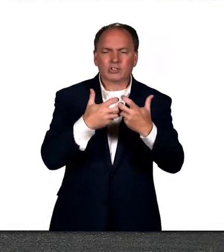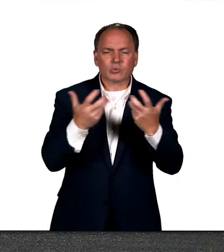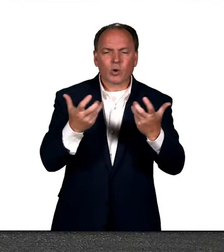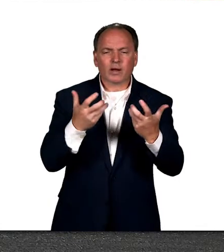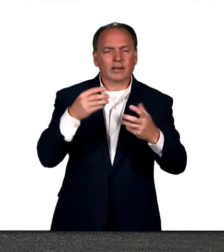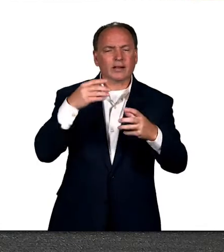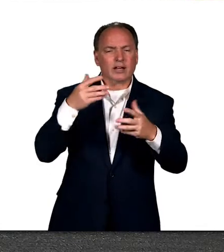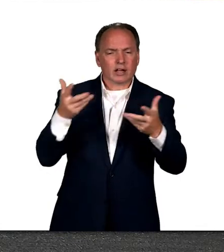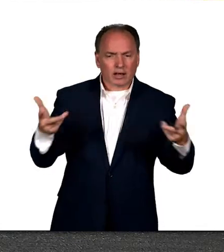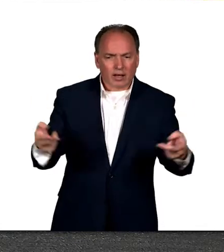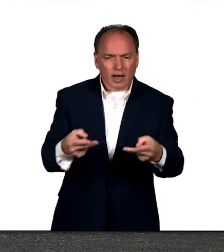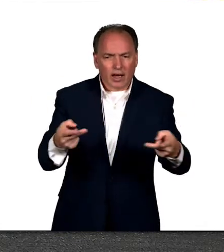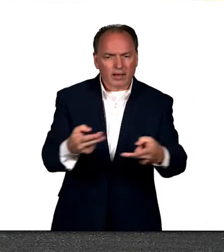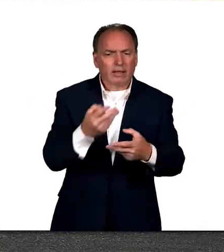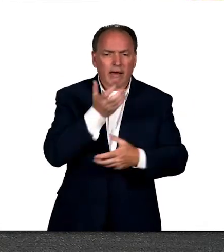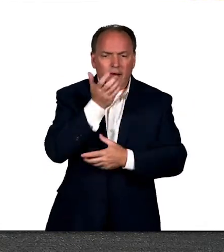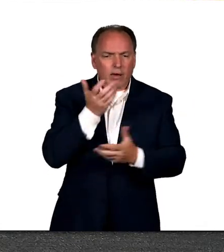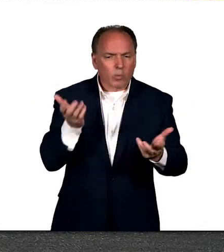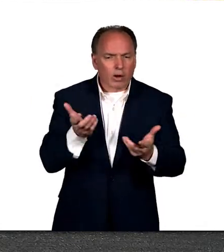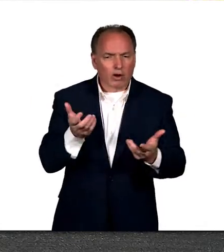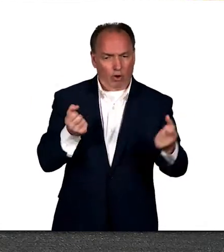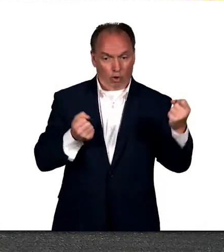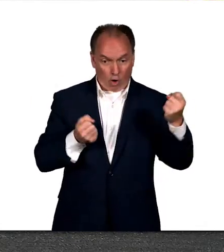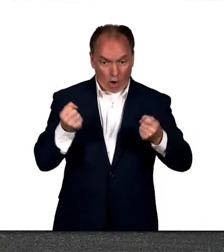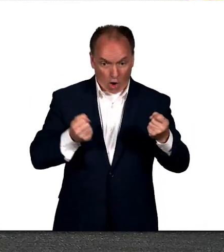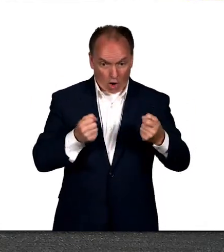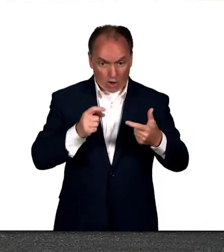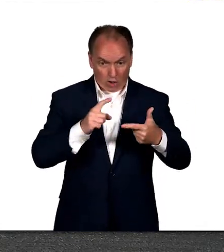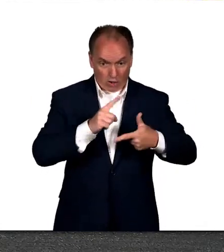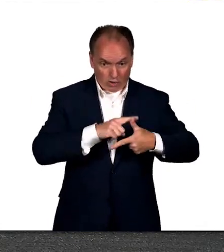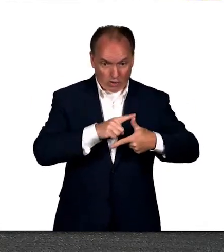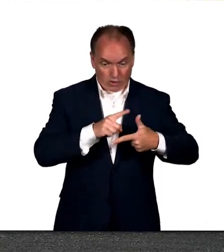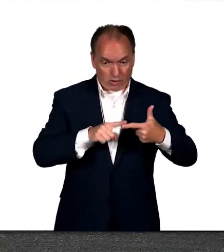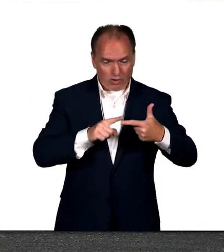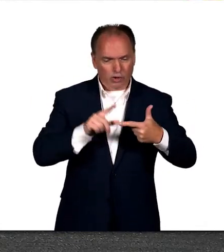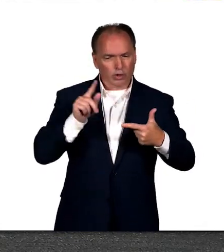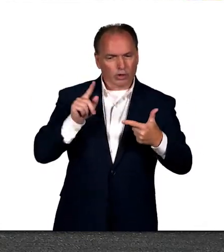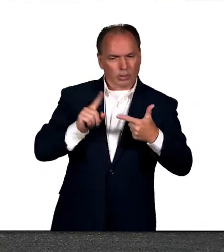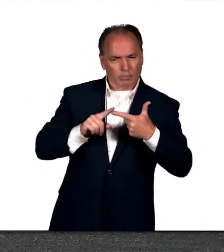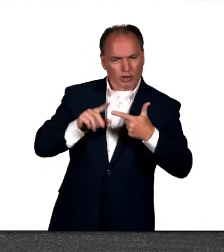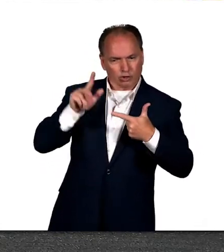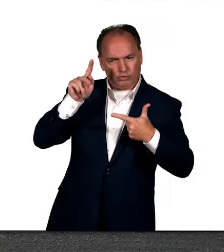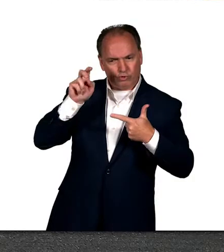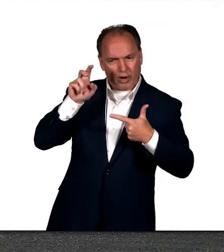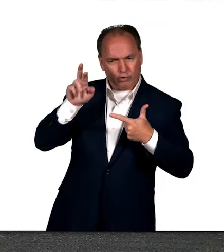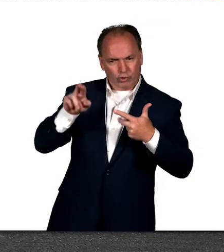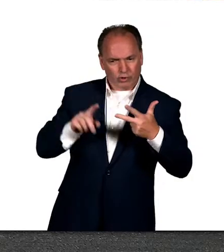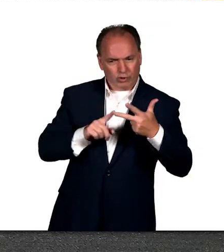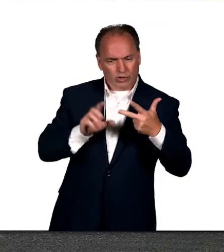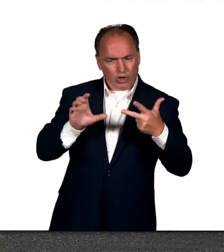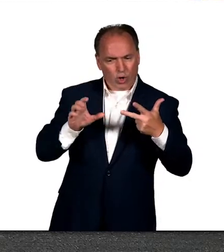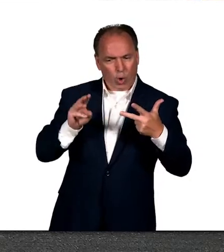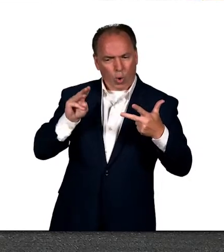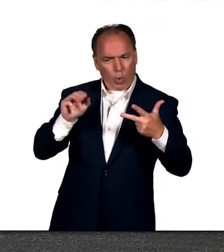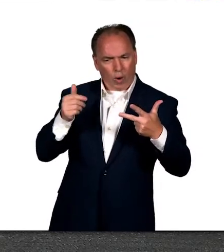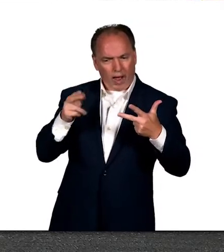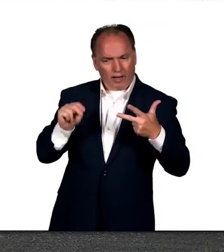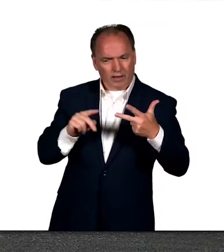cut the hay? Is it A, a car, B, a tractor, or C, a wagon?